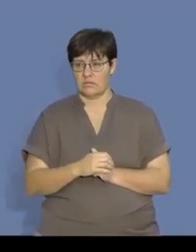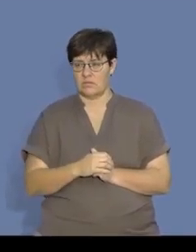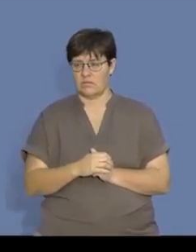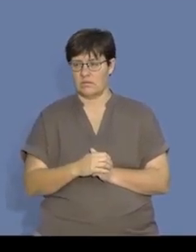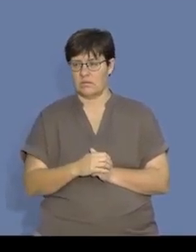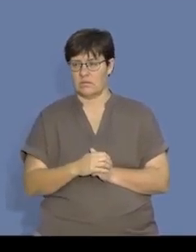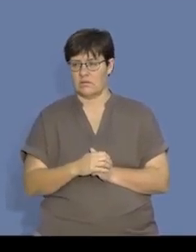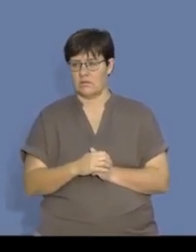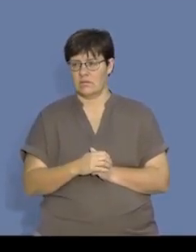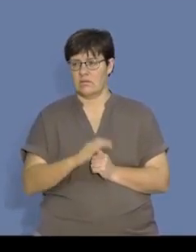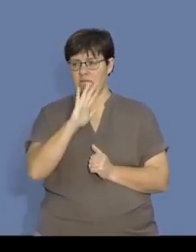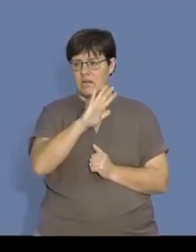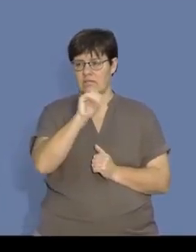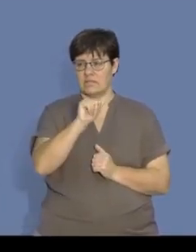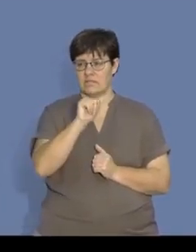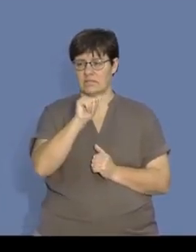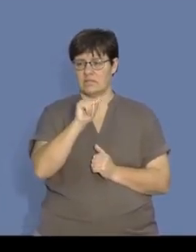5,611,000, so I just need that figure,